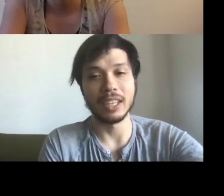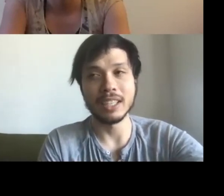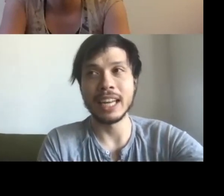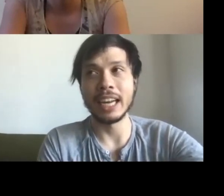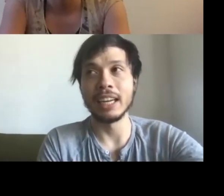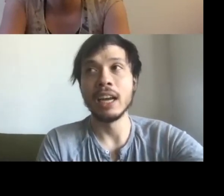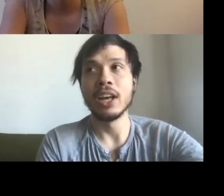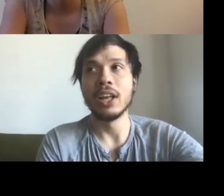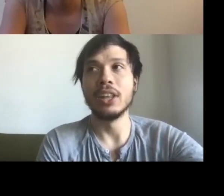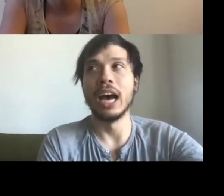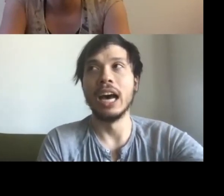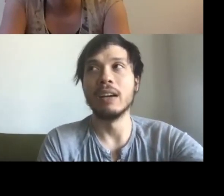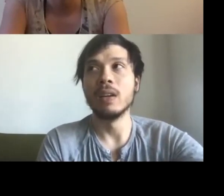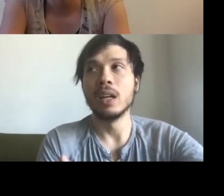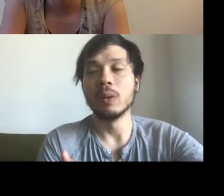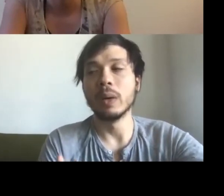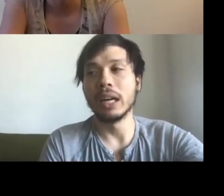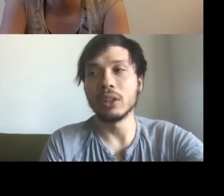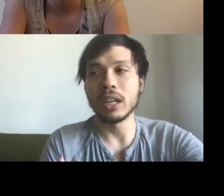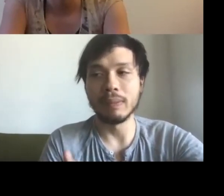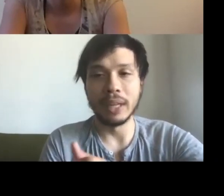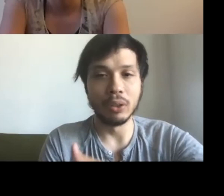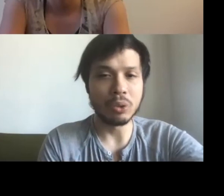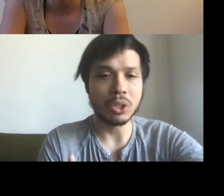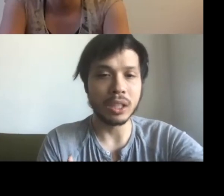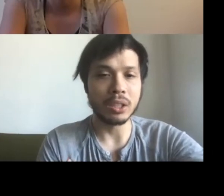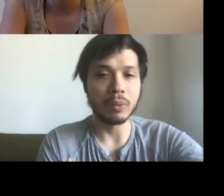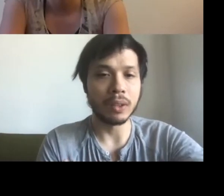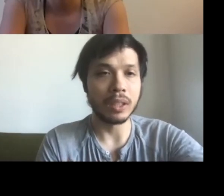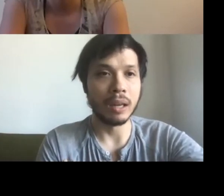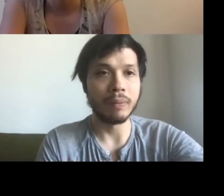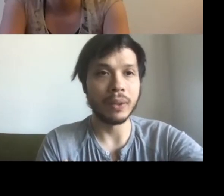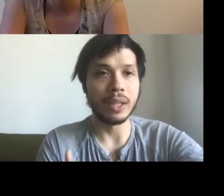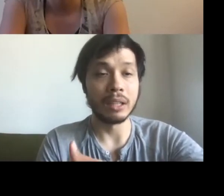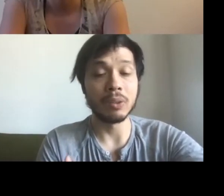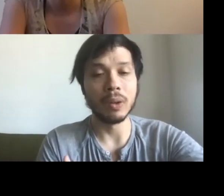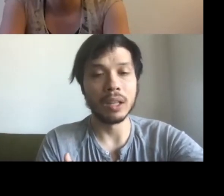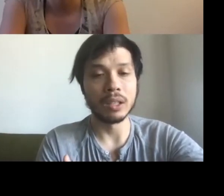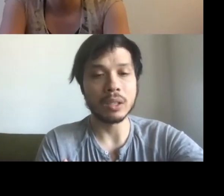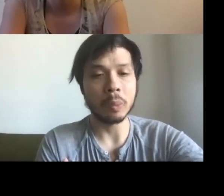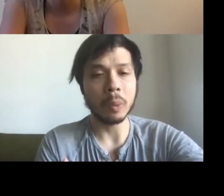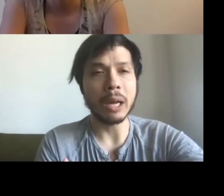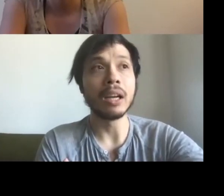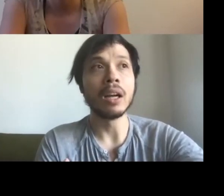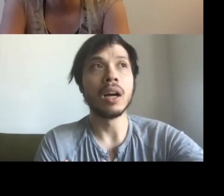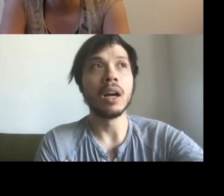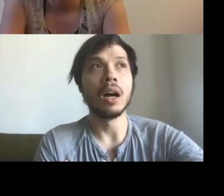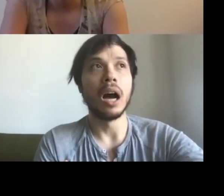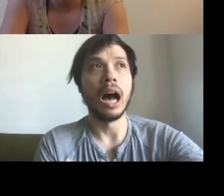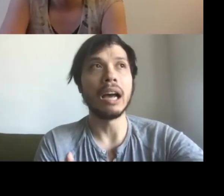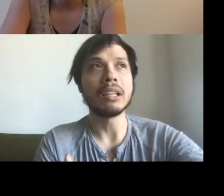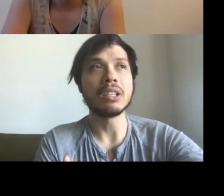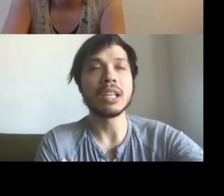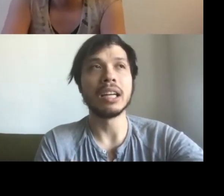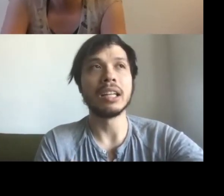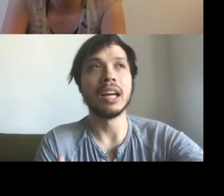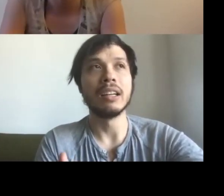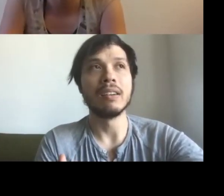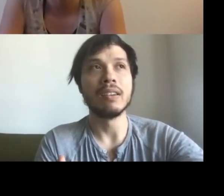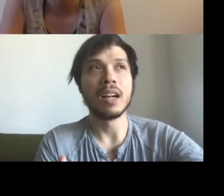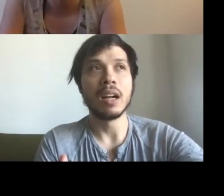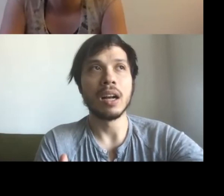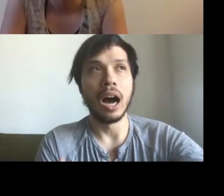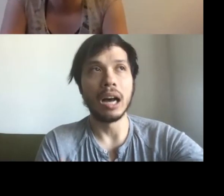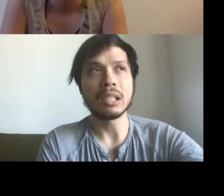Because I can say that when I look at my own trajectory with the company and through On Display, I can say